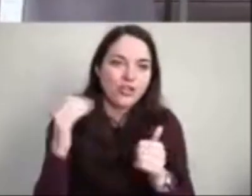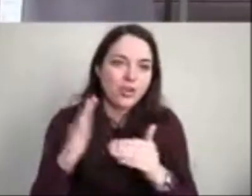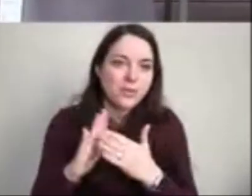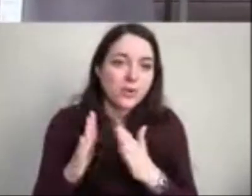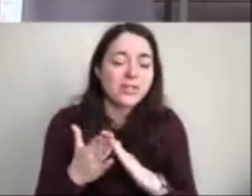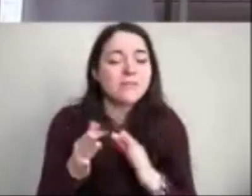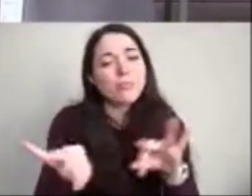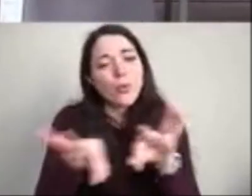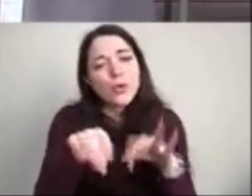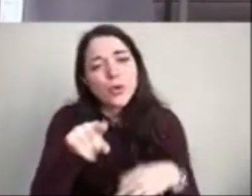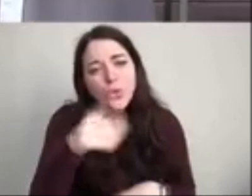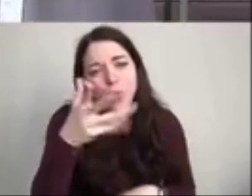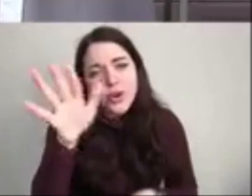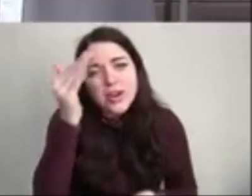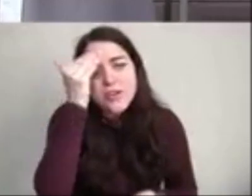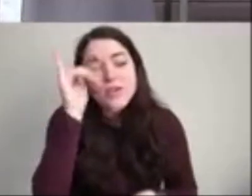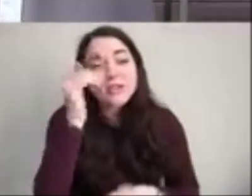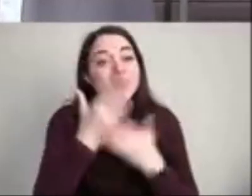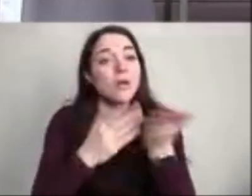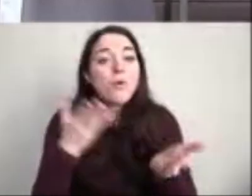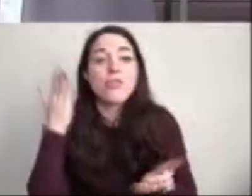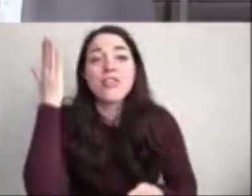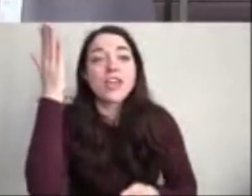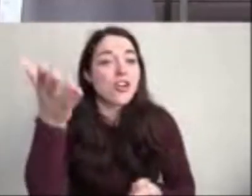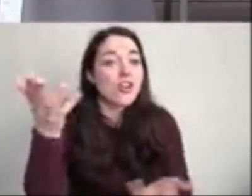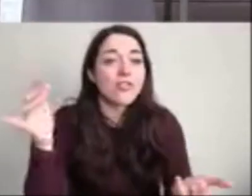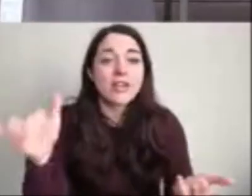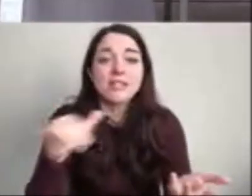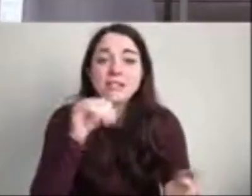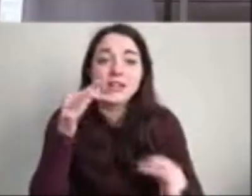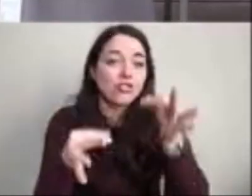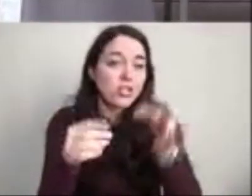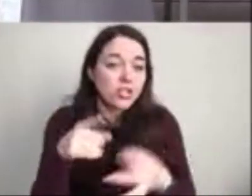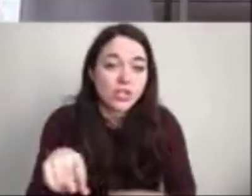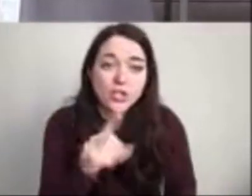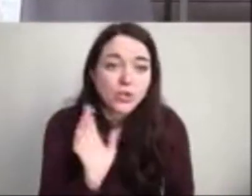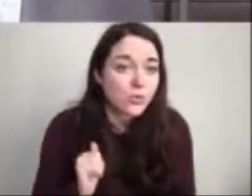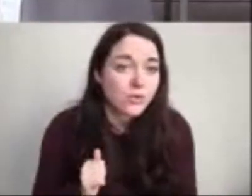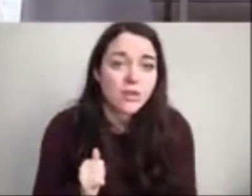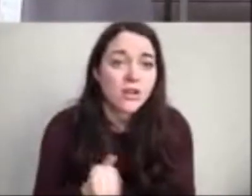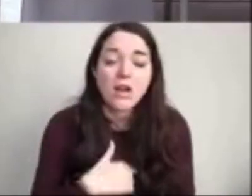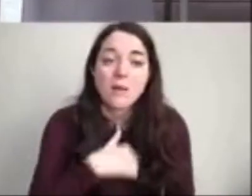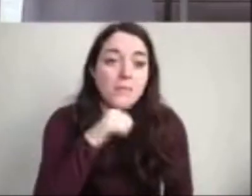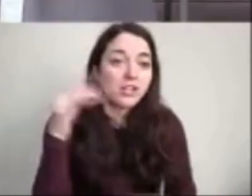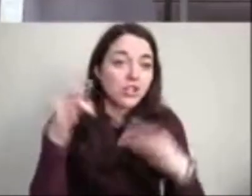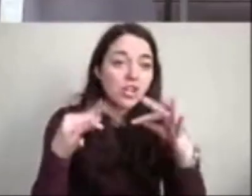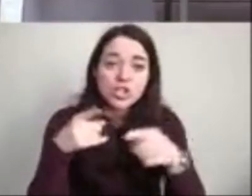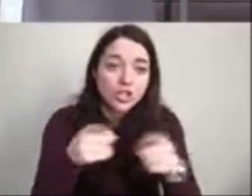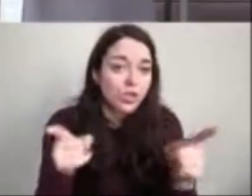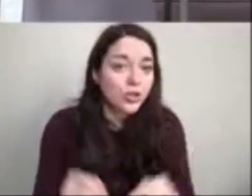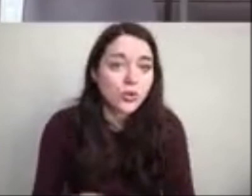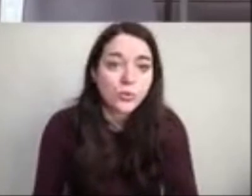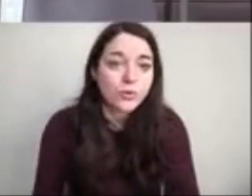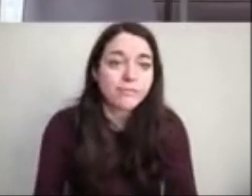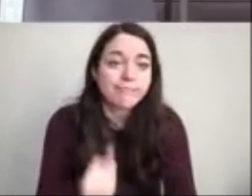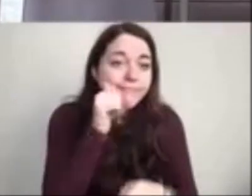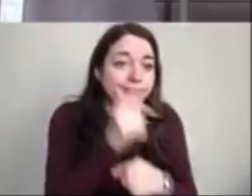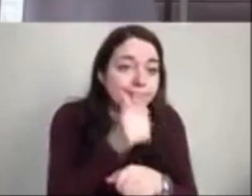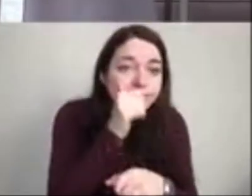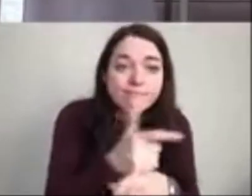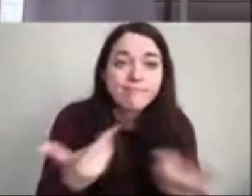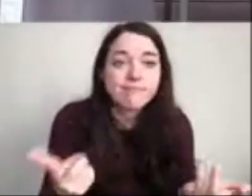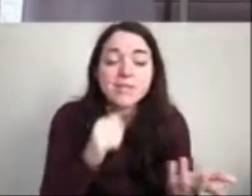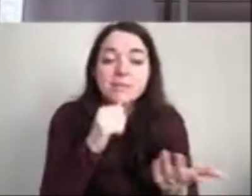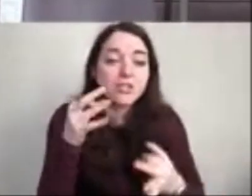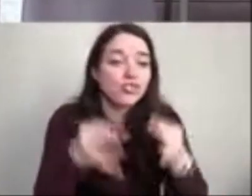that there is somebody out there that's not there to judge you. I'm not judging you, sis. I'm not judging you, bro. I'm not